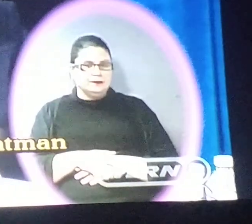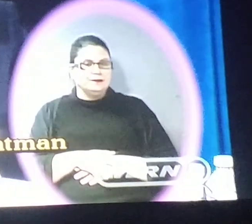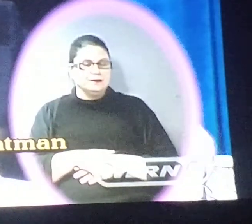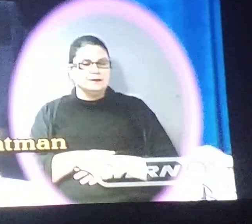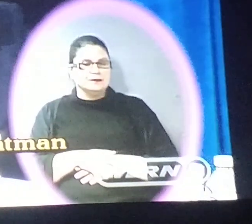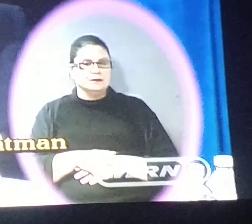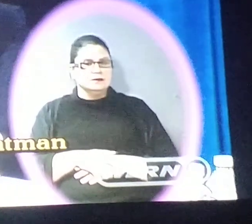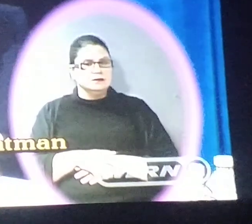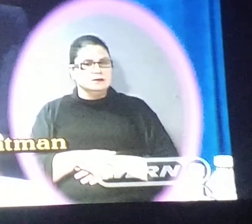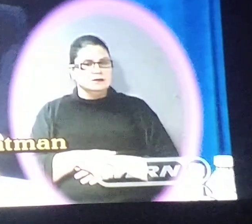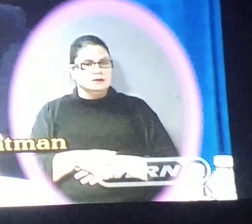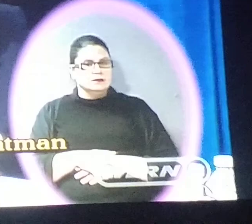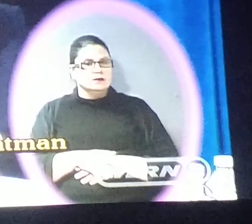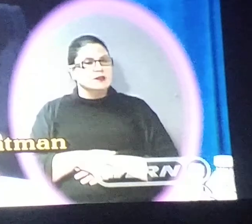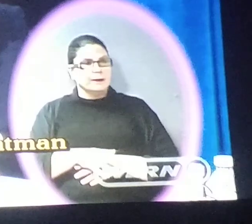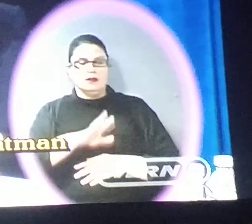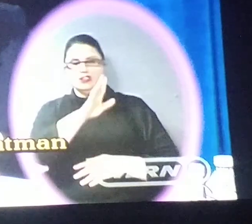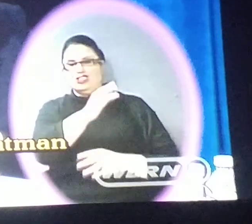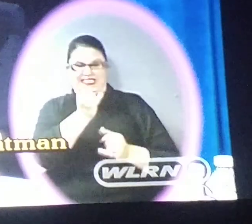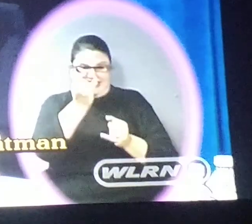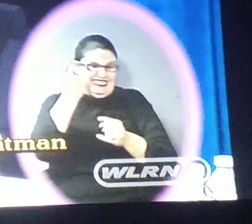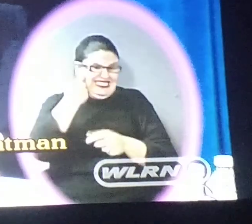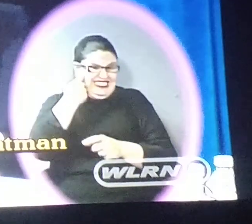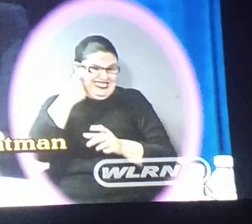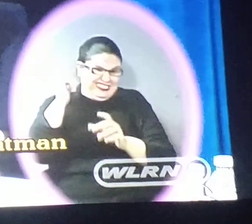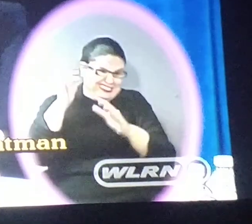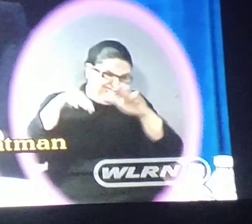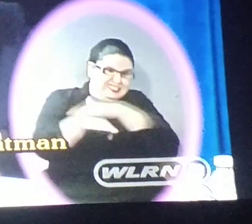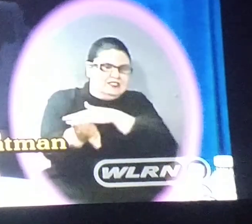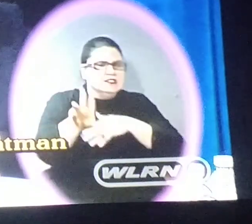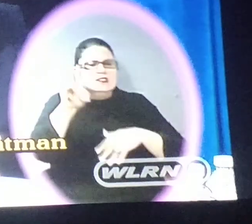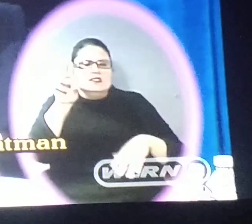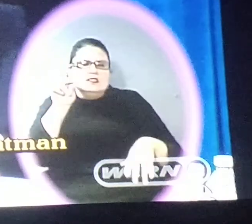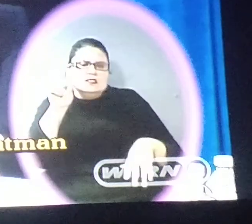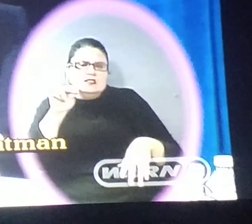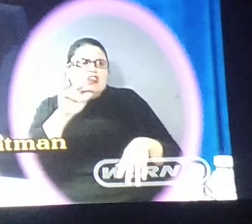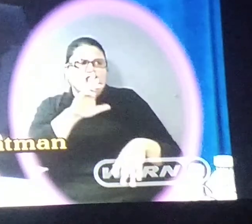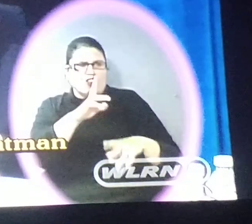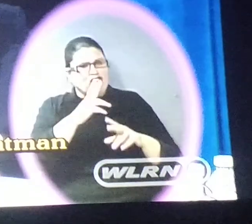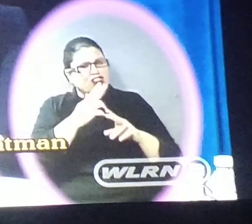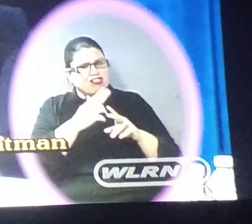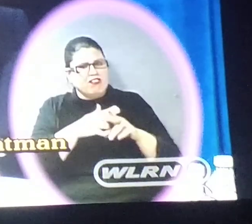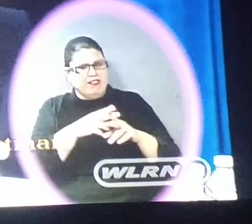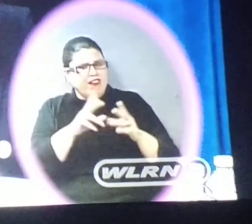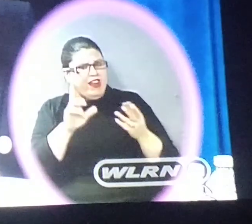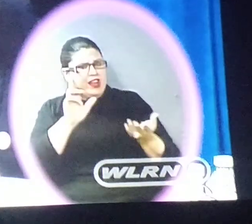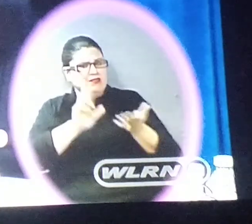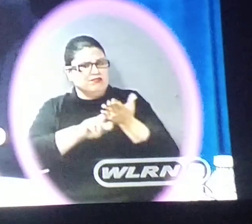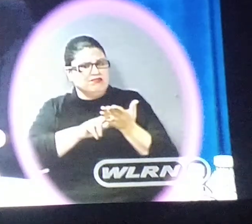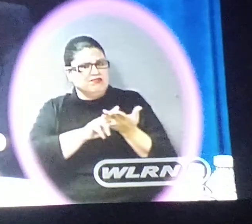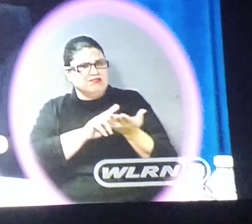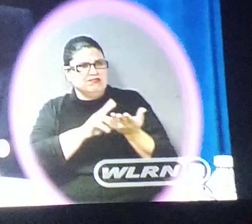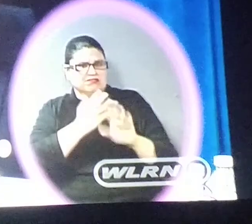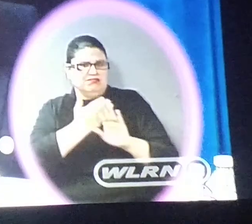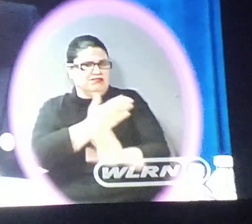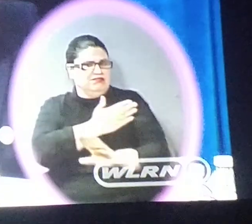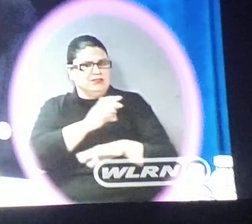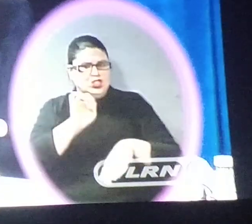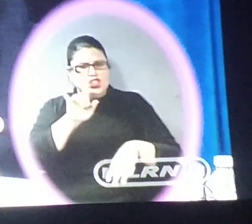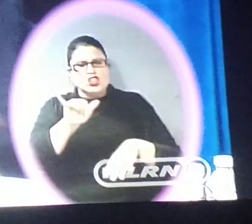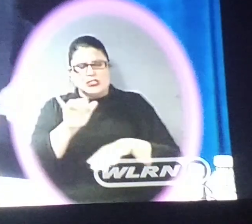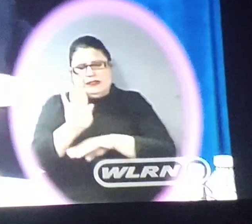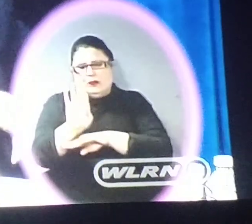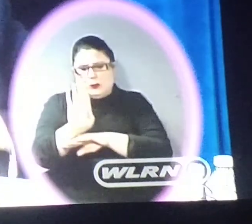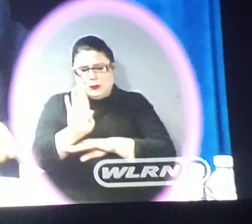No, I've had this name here since the meeting, very early on in the meeting. So I just wanted to put that on the record